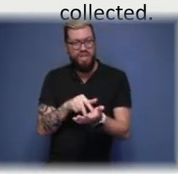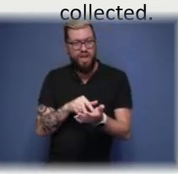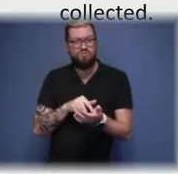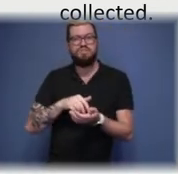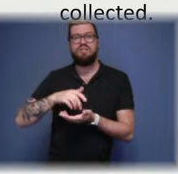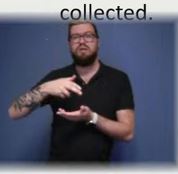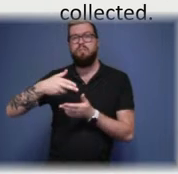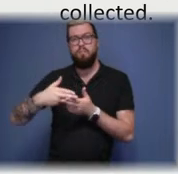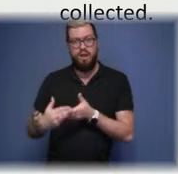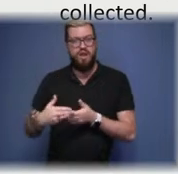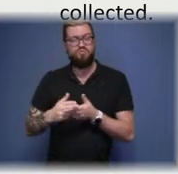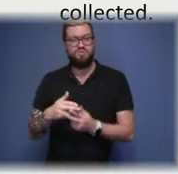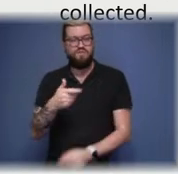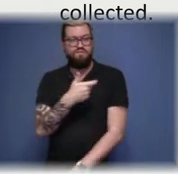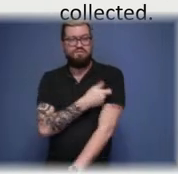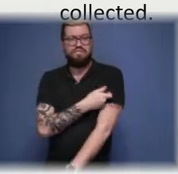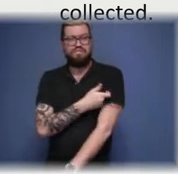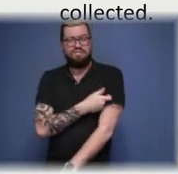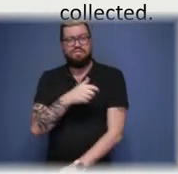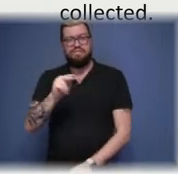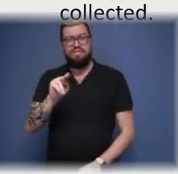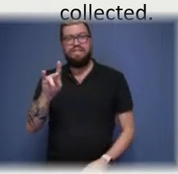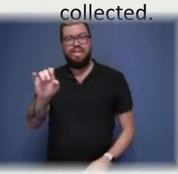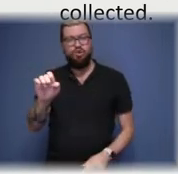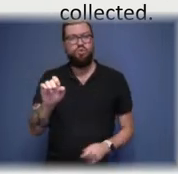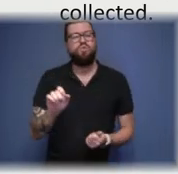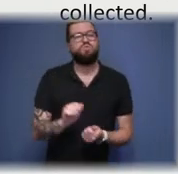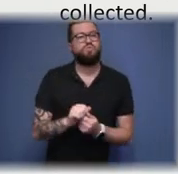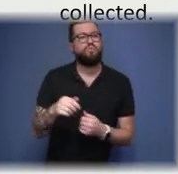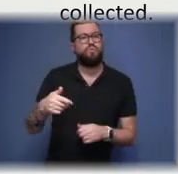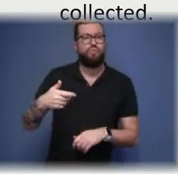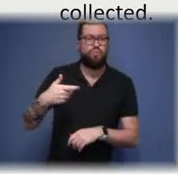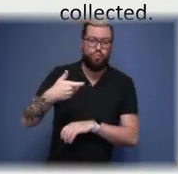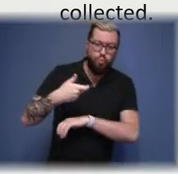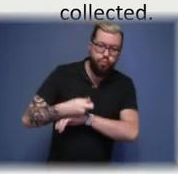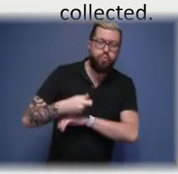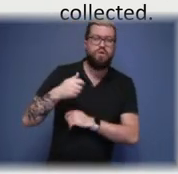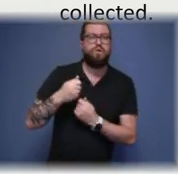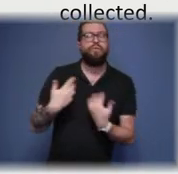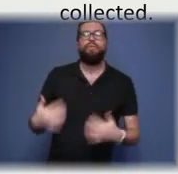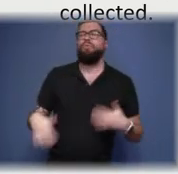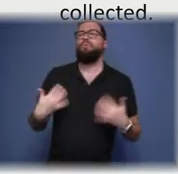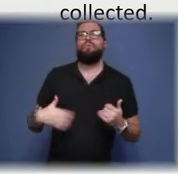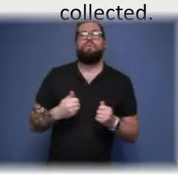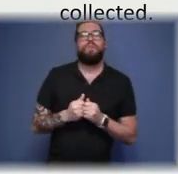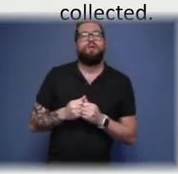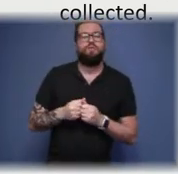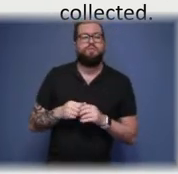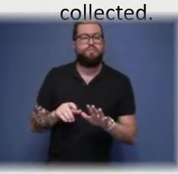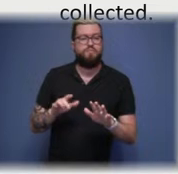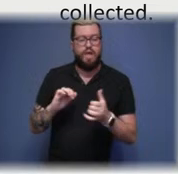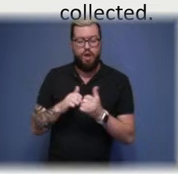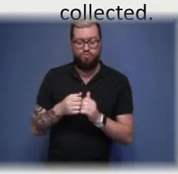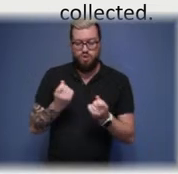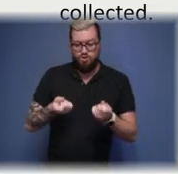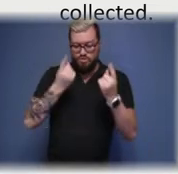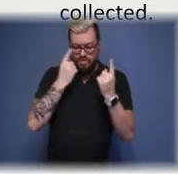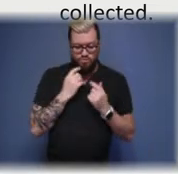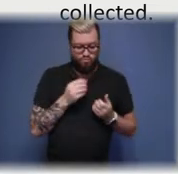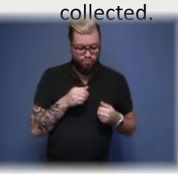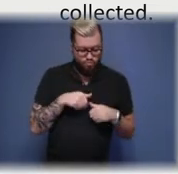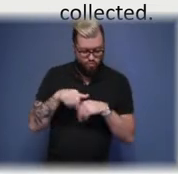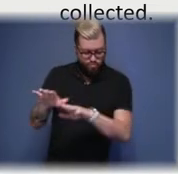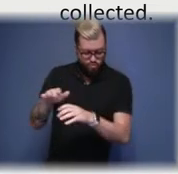recent occurrence for us. So we know the need is great. We want to help folks to understand how they can remove medications,